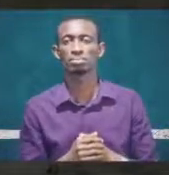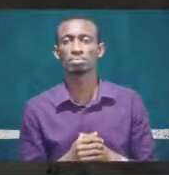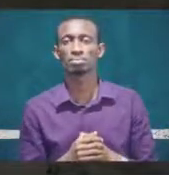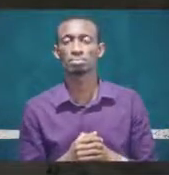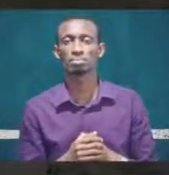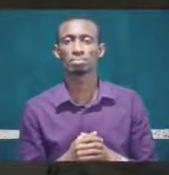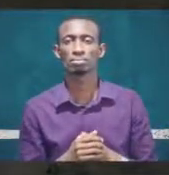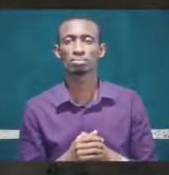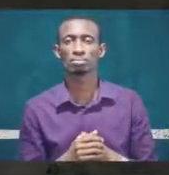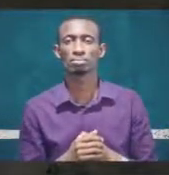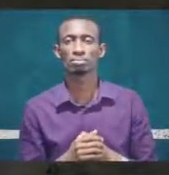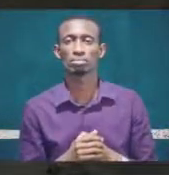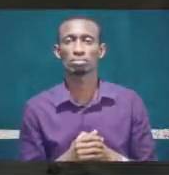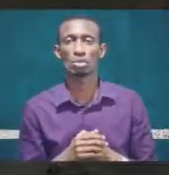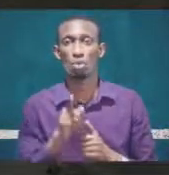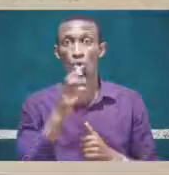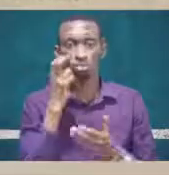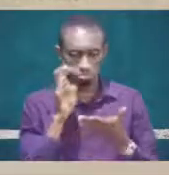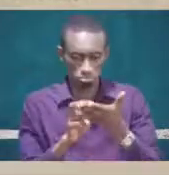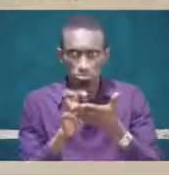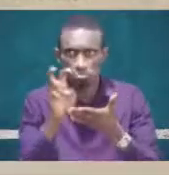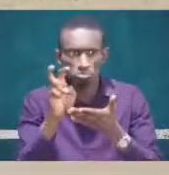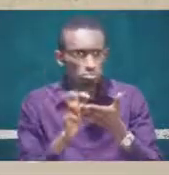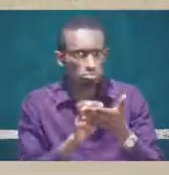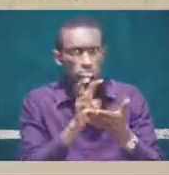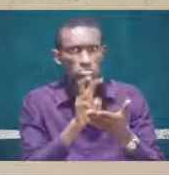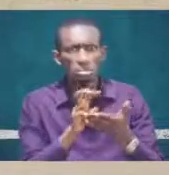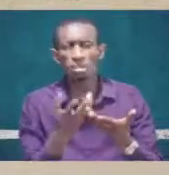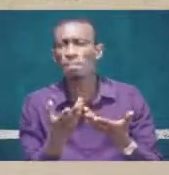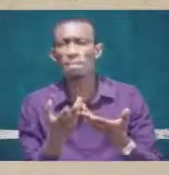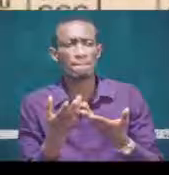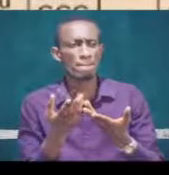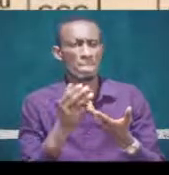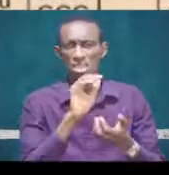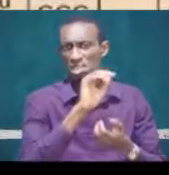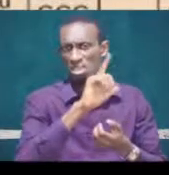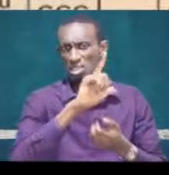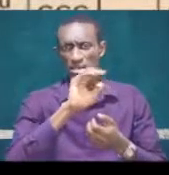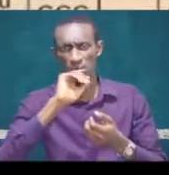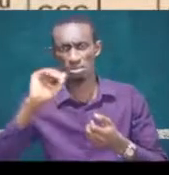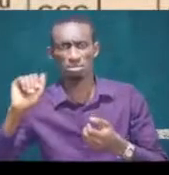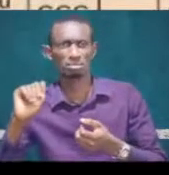So you will check in this. We have letters, 3-letter word against a